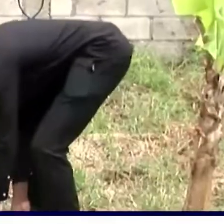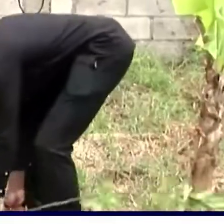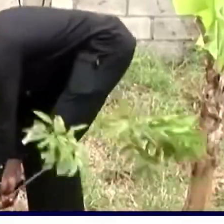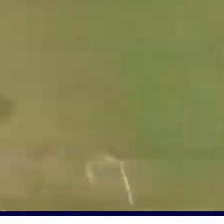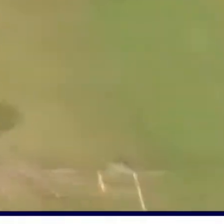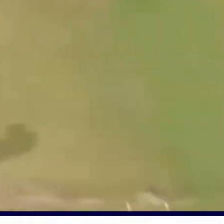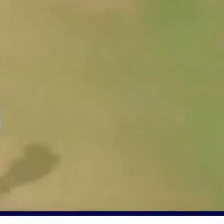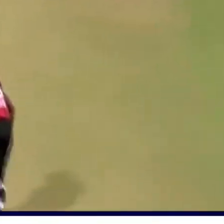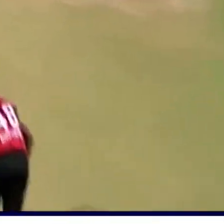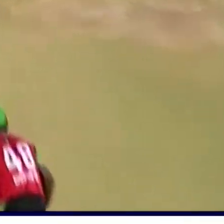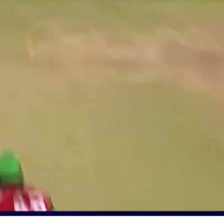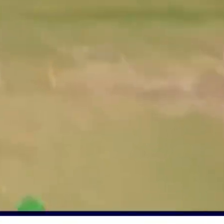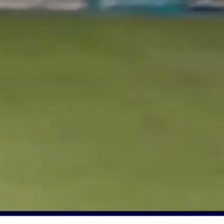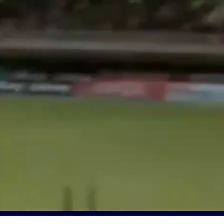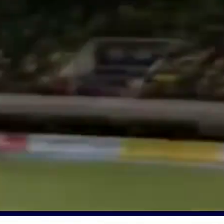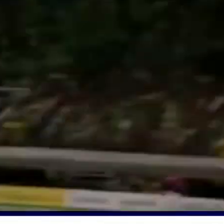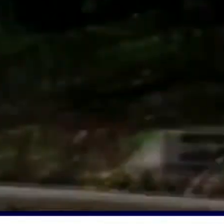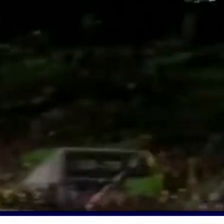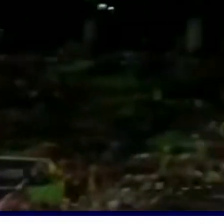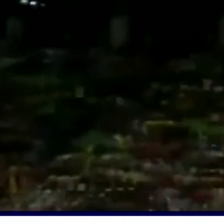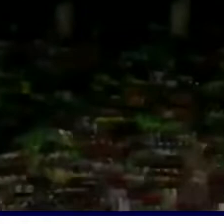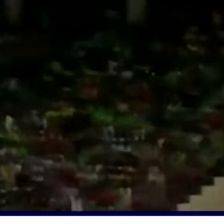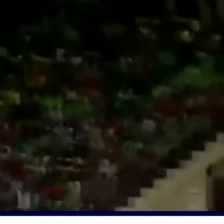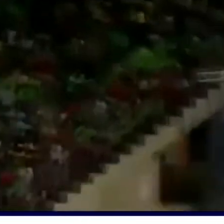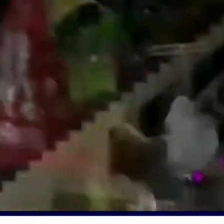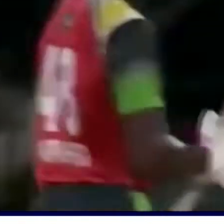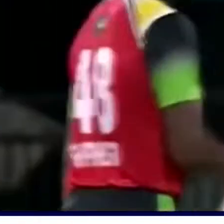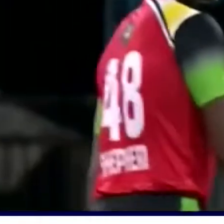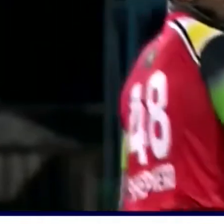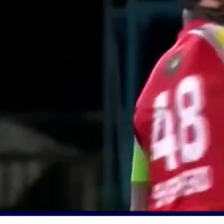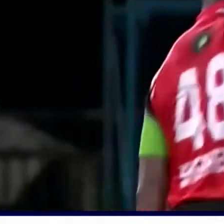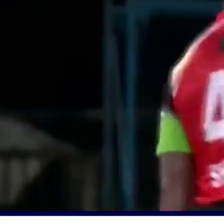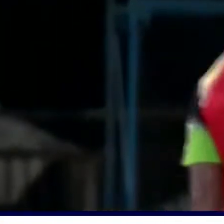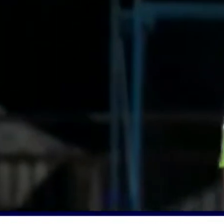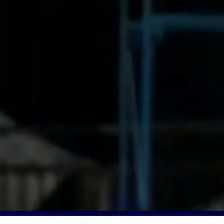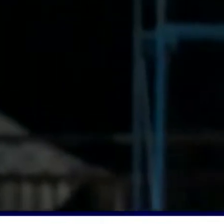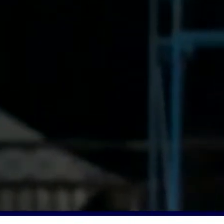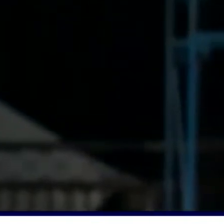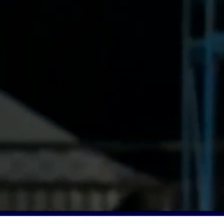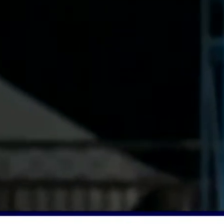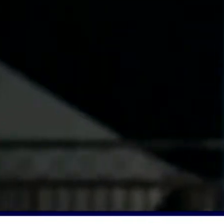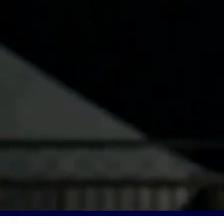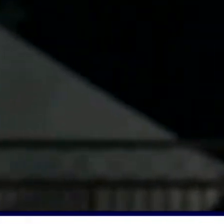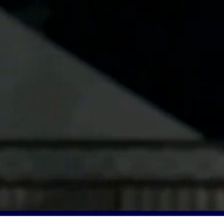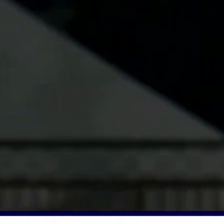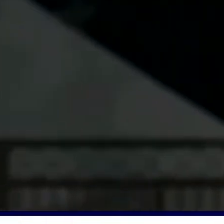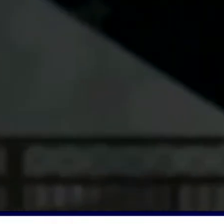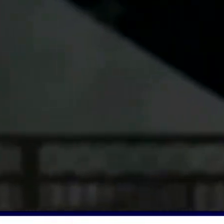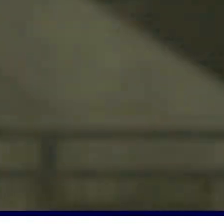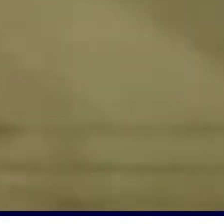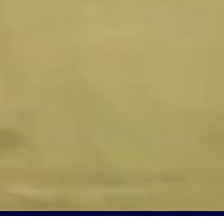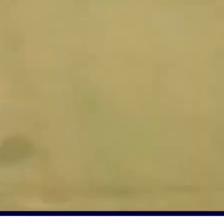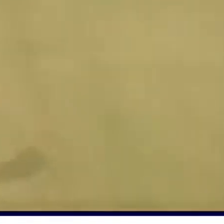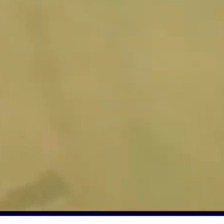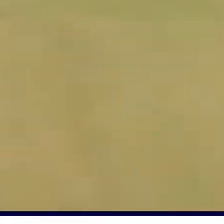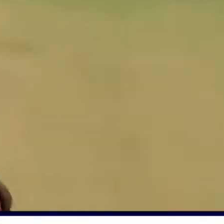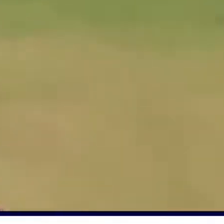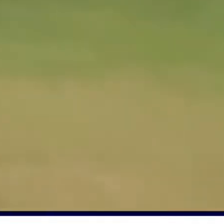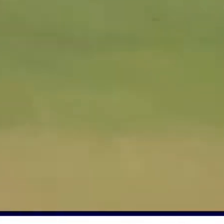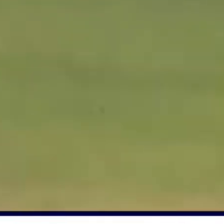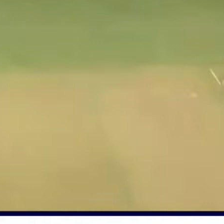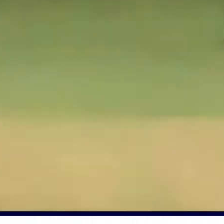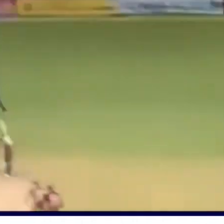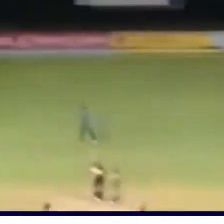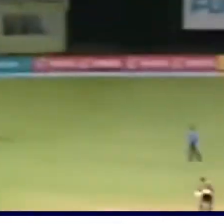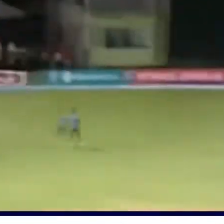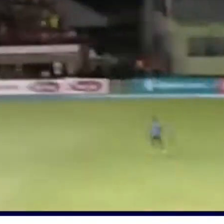ahead. And coming up in sports, the Royals still the only playoff qualifying team as the Kings lost last night in the CPL.